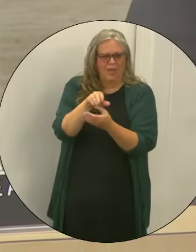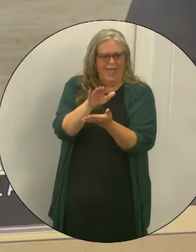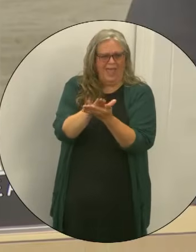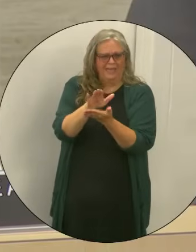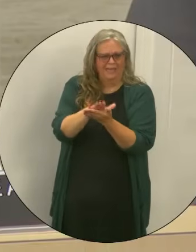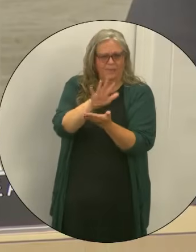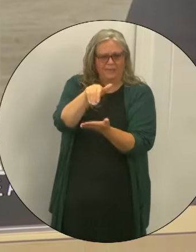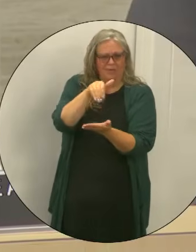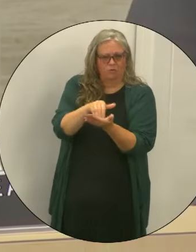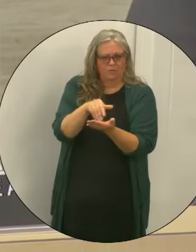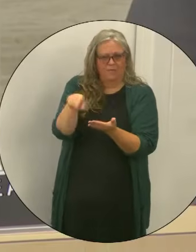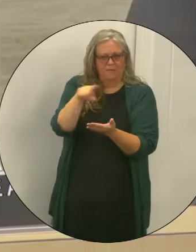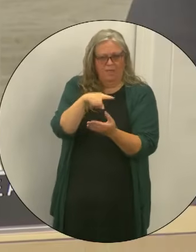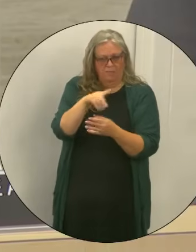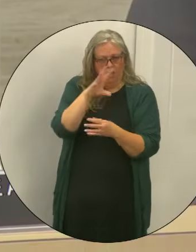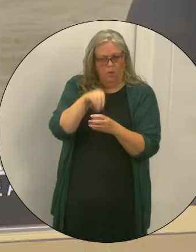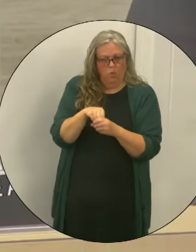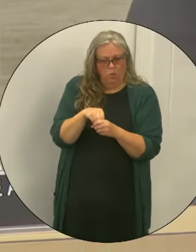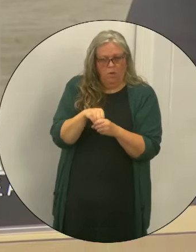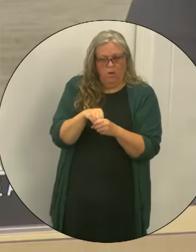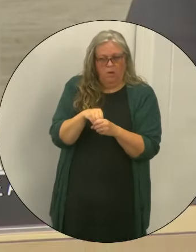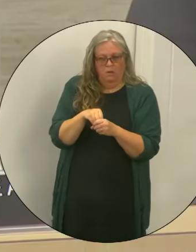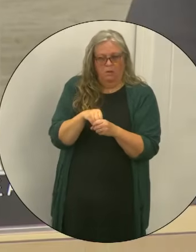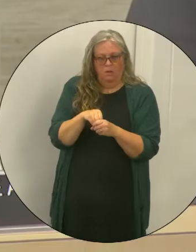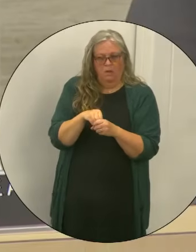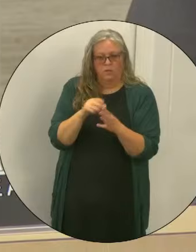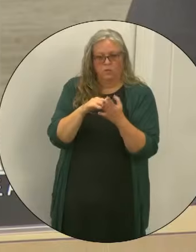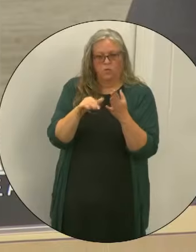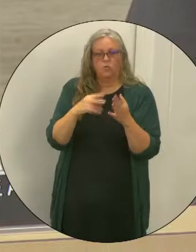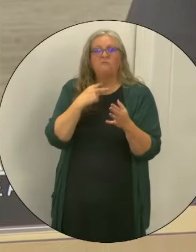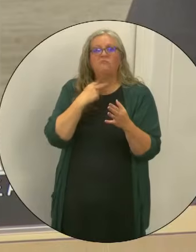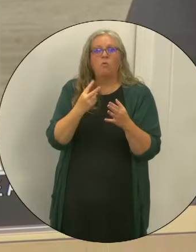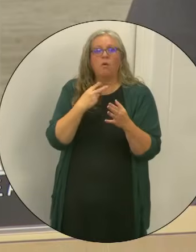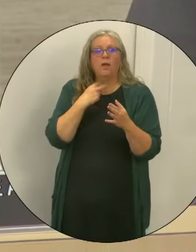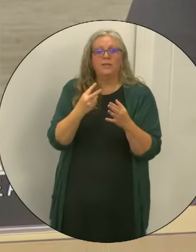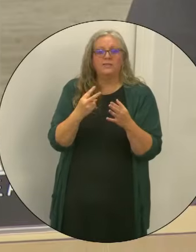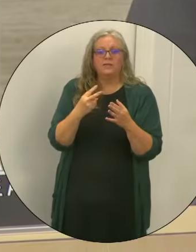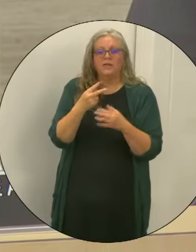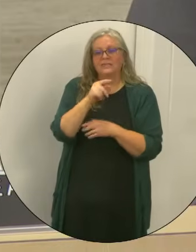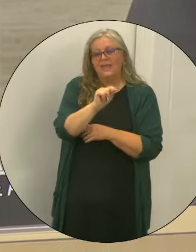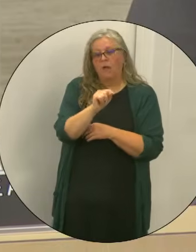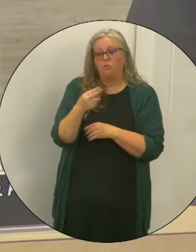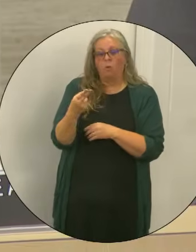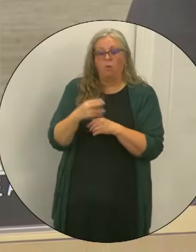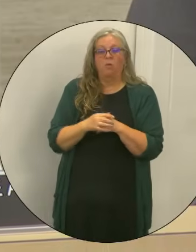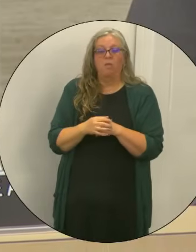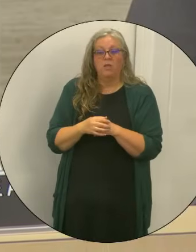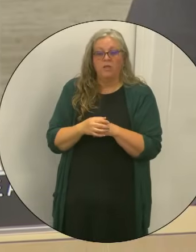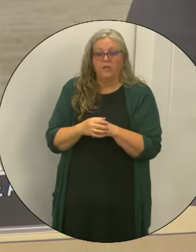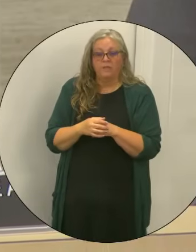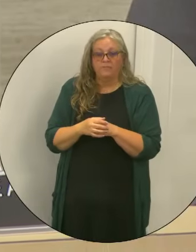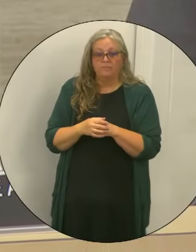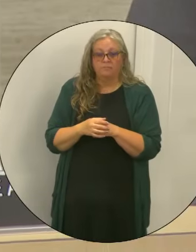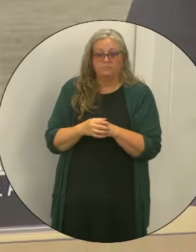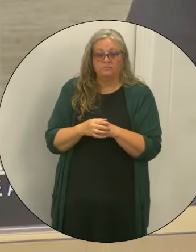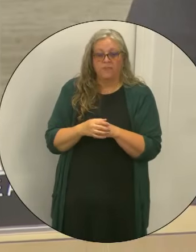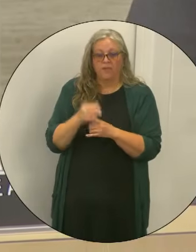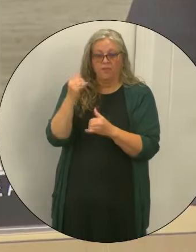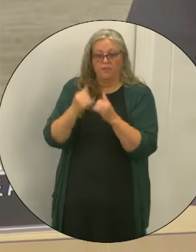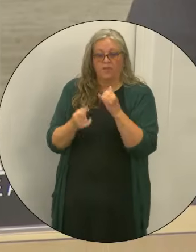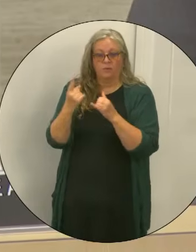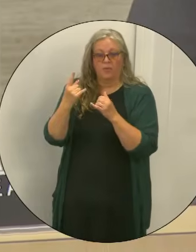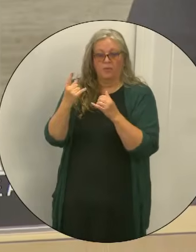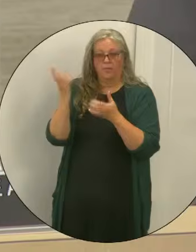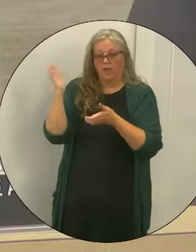ever been included in the student voice town halls? And then the last one is the collaborative